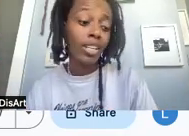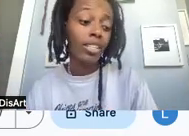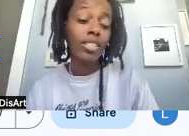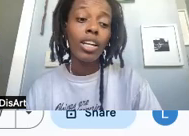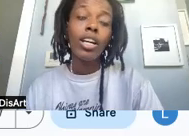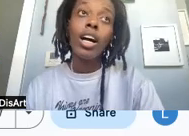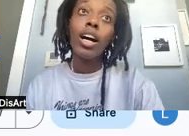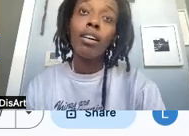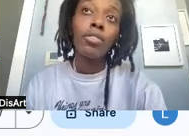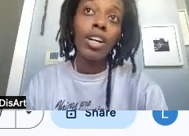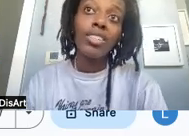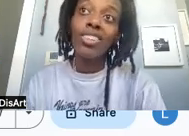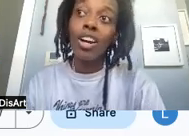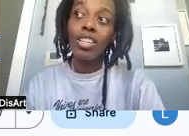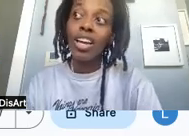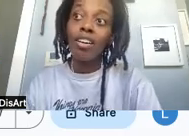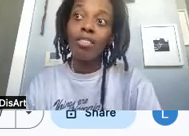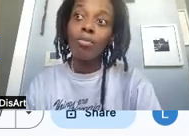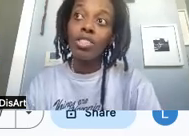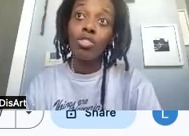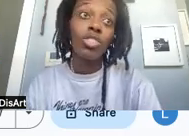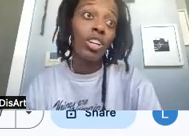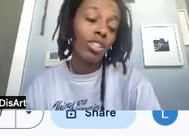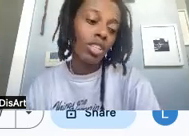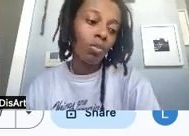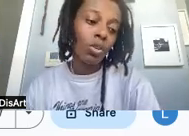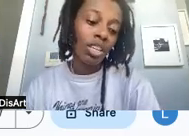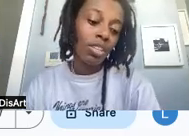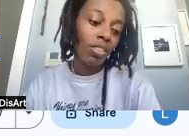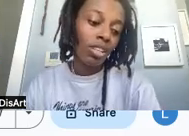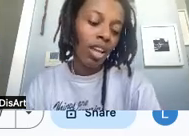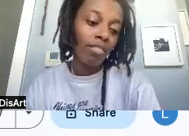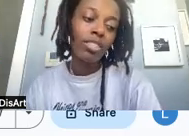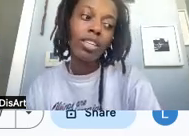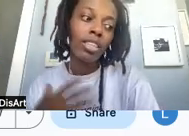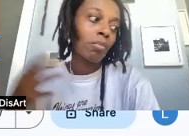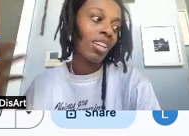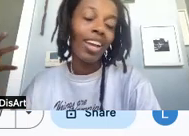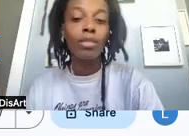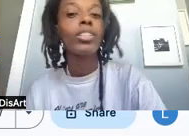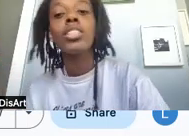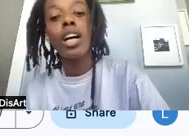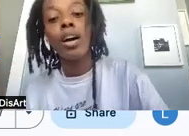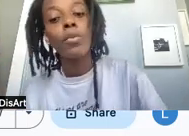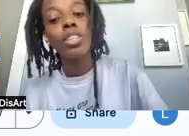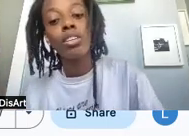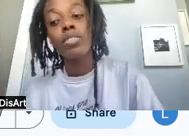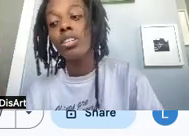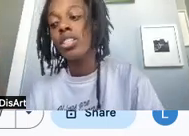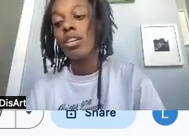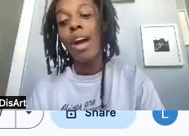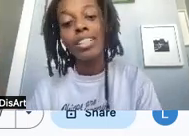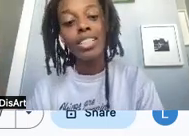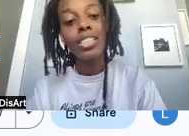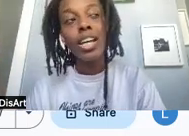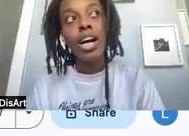beautiful process for us. The artists have been so generous in what they've given, obviously them being experts within their